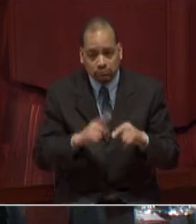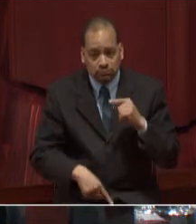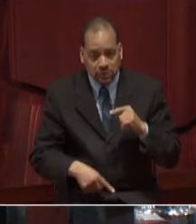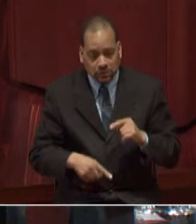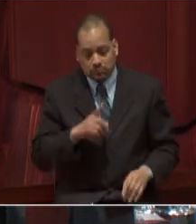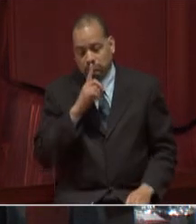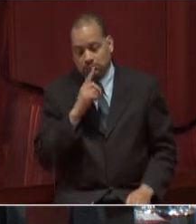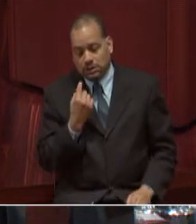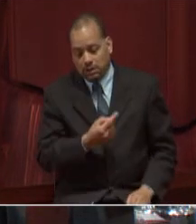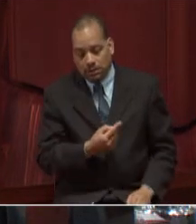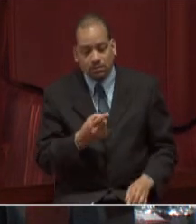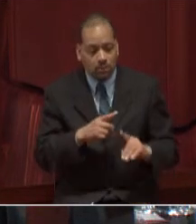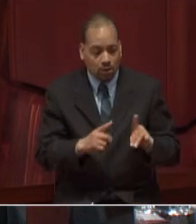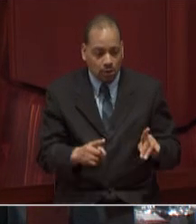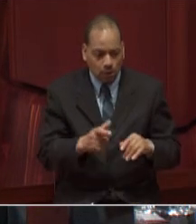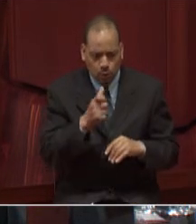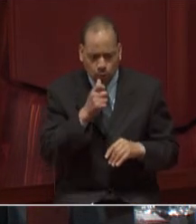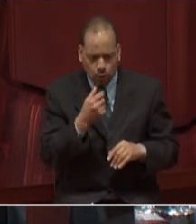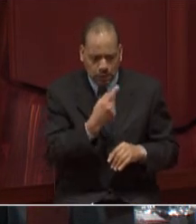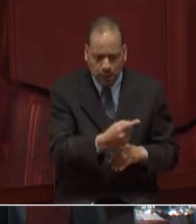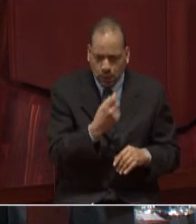but you have to be careful who you tell what to.